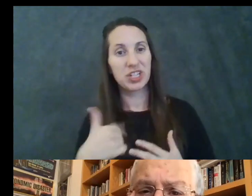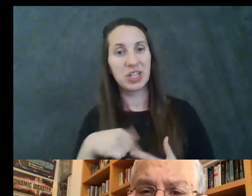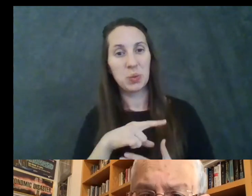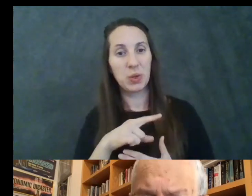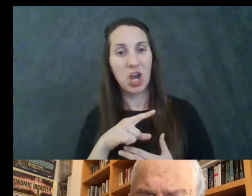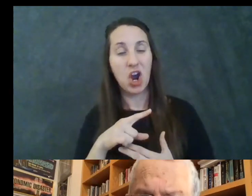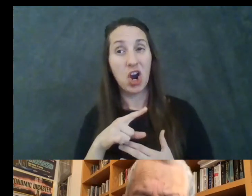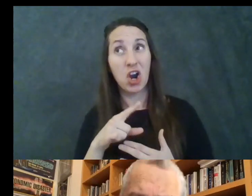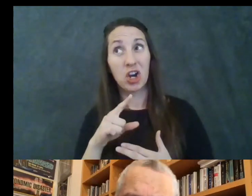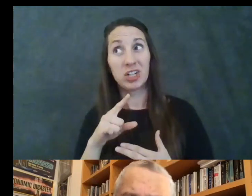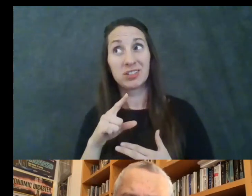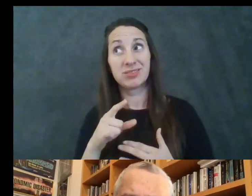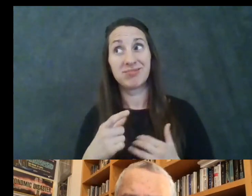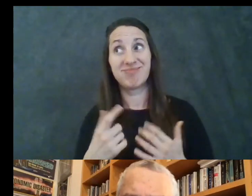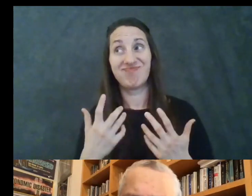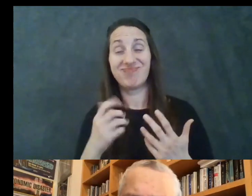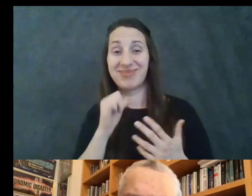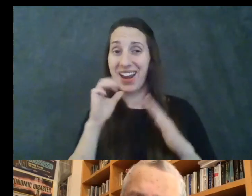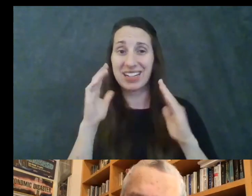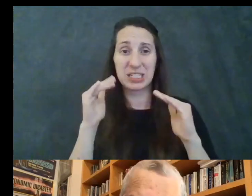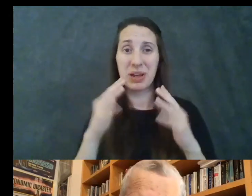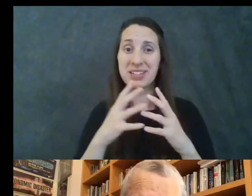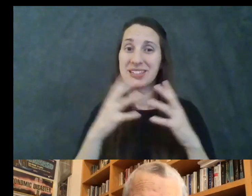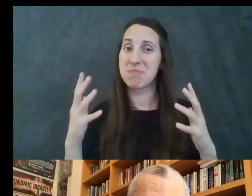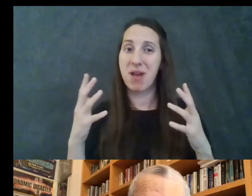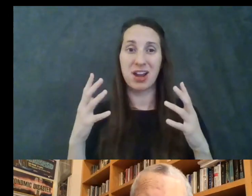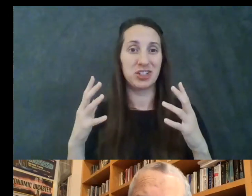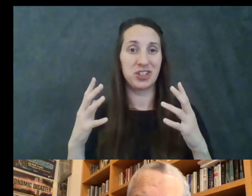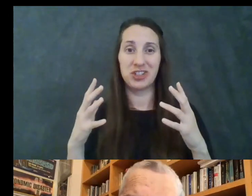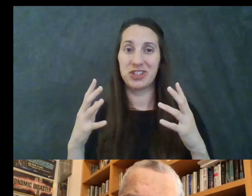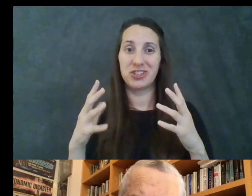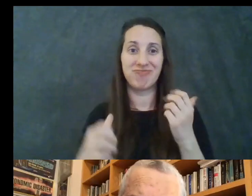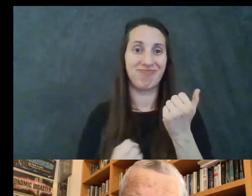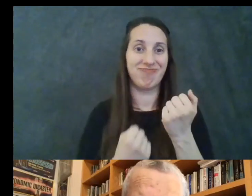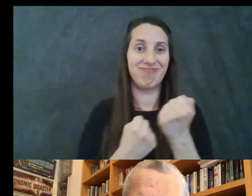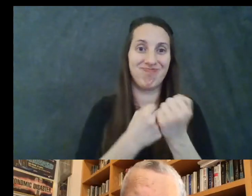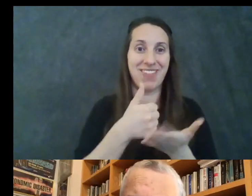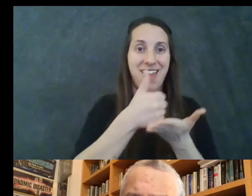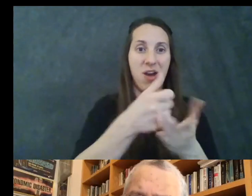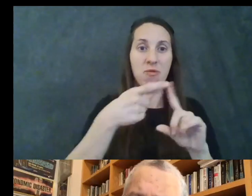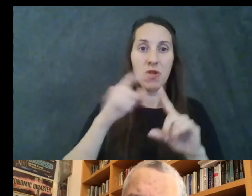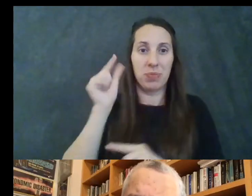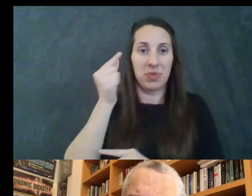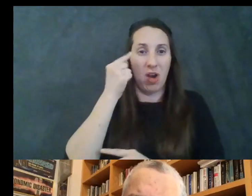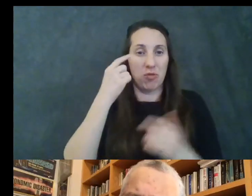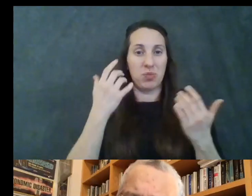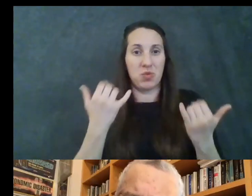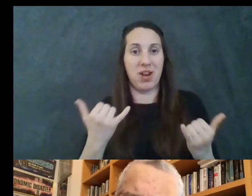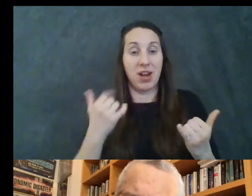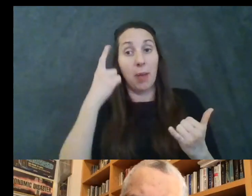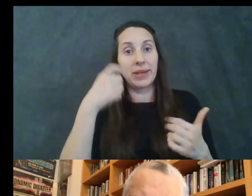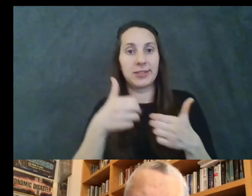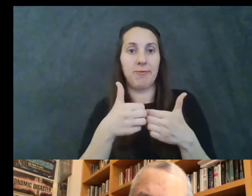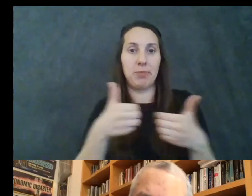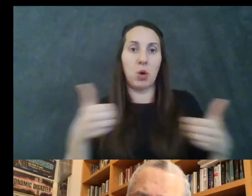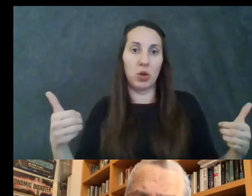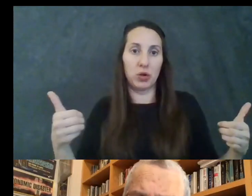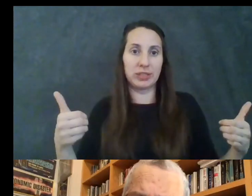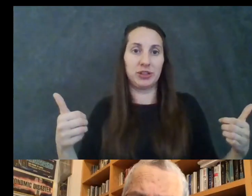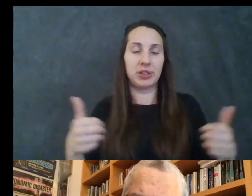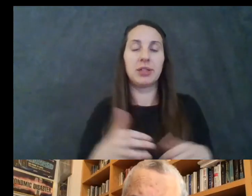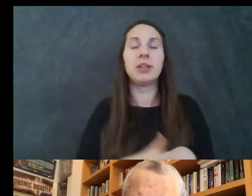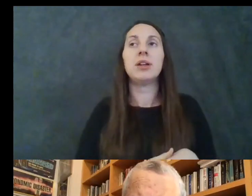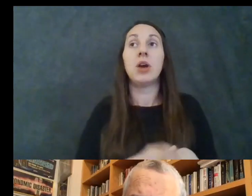intervention by government right now because of polarization and uncertainty about when the real stimulus, real